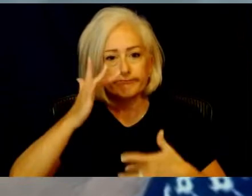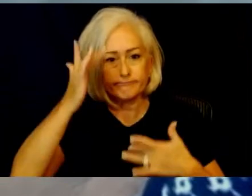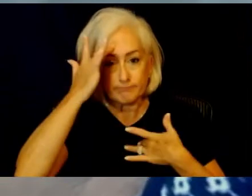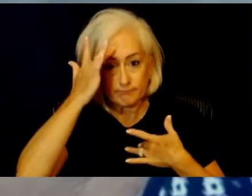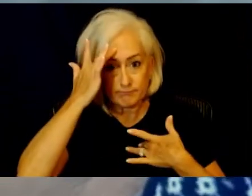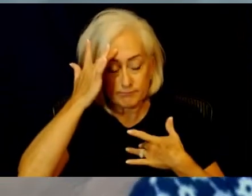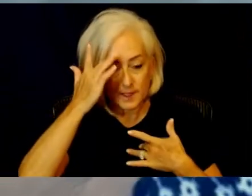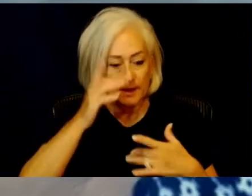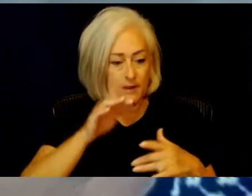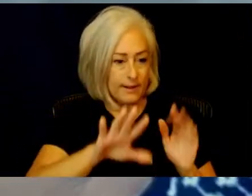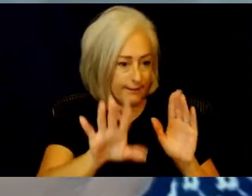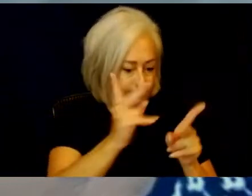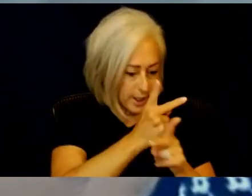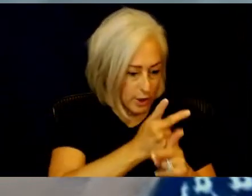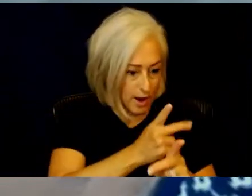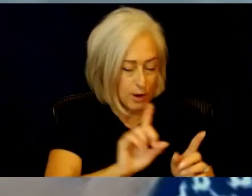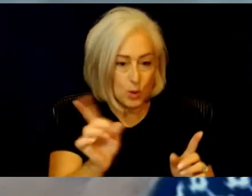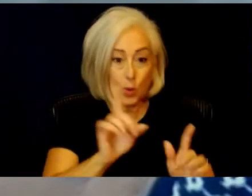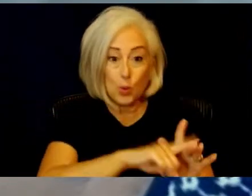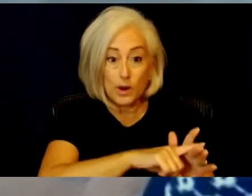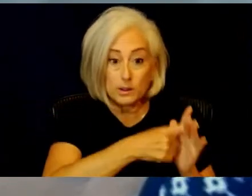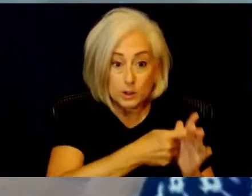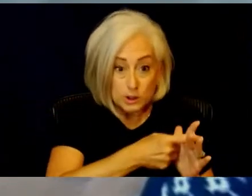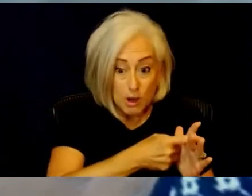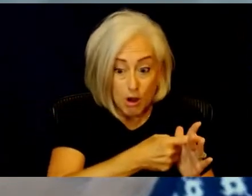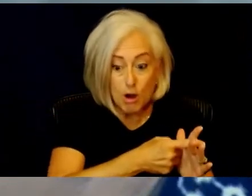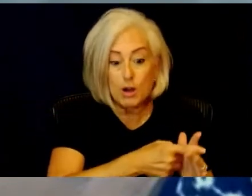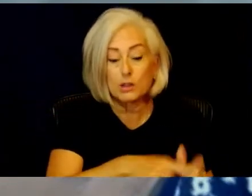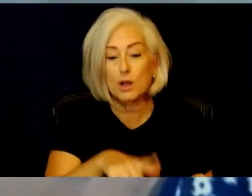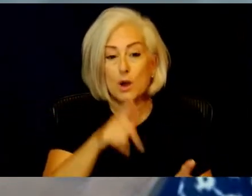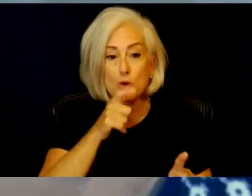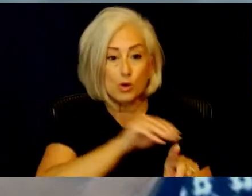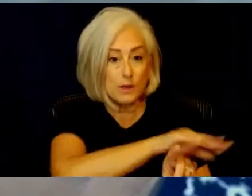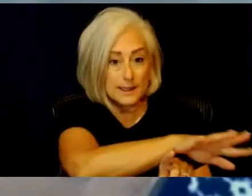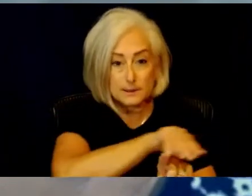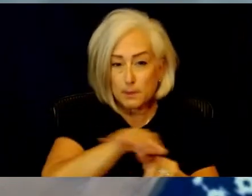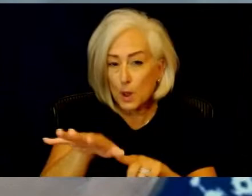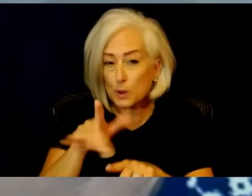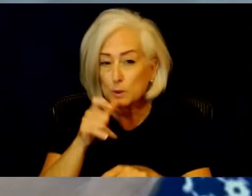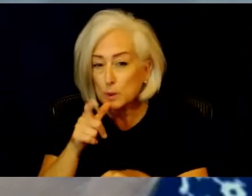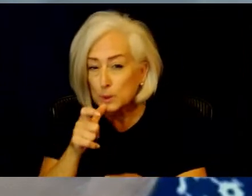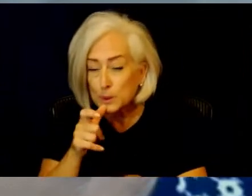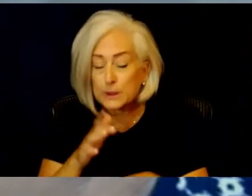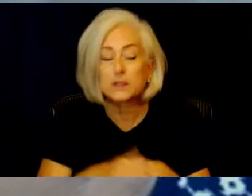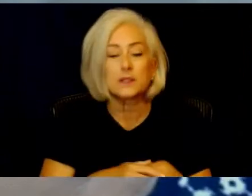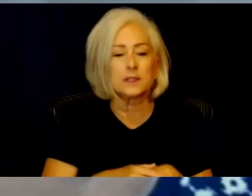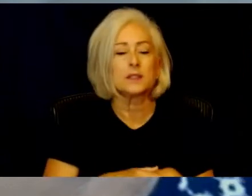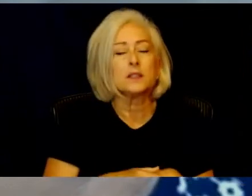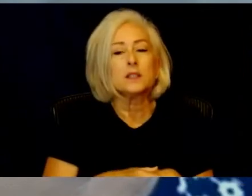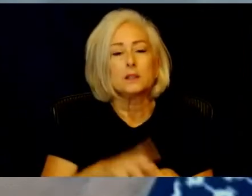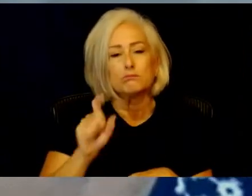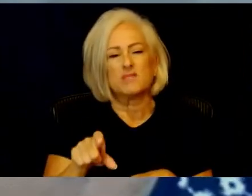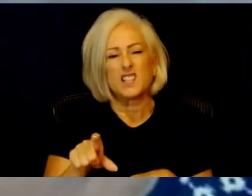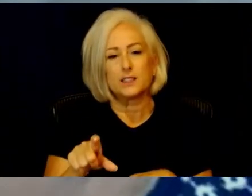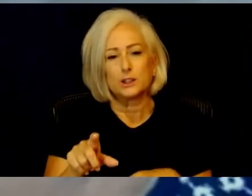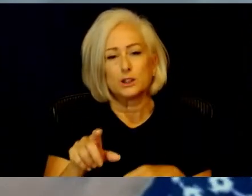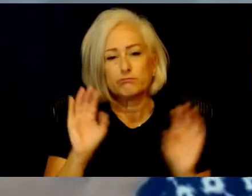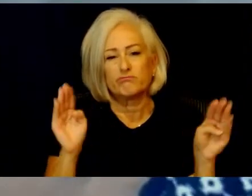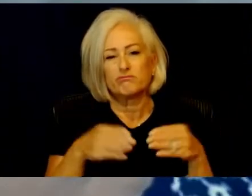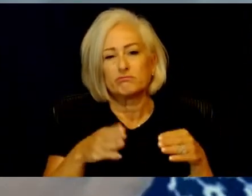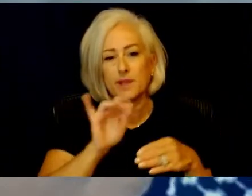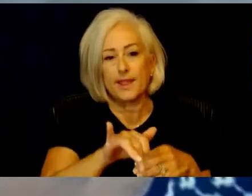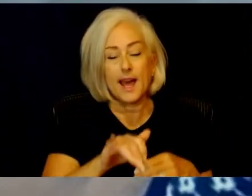and isolation, vaccinating those who've been exposed, that sort of thing. And so right now, I'm a little concerned that it seems